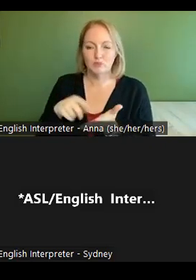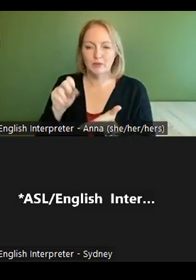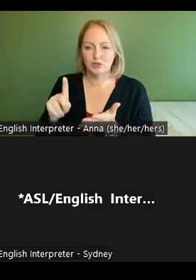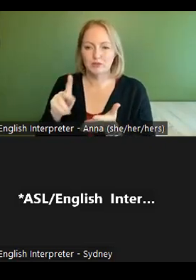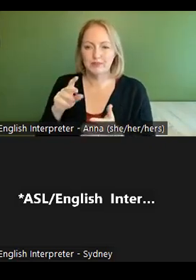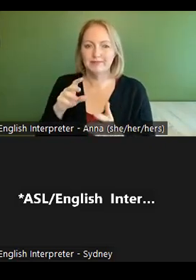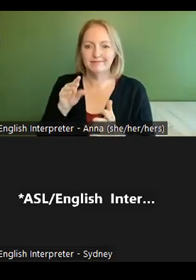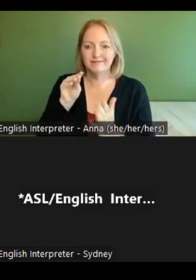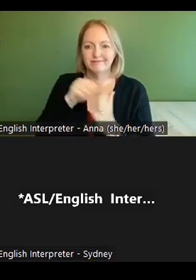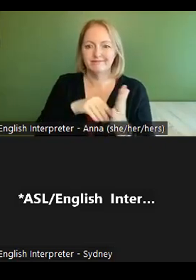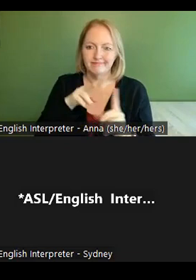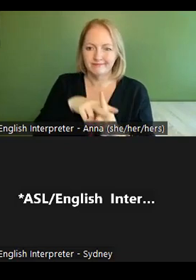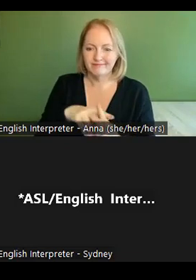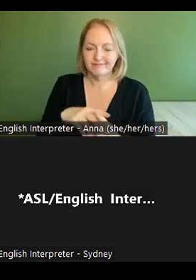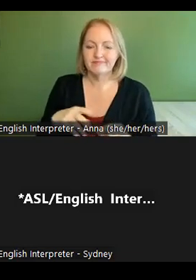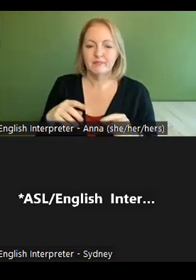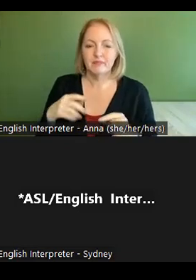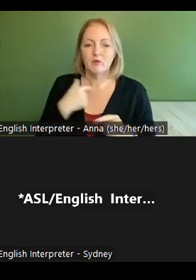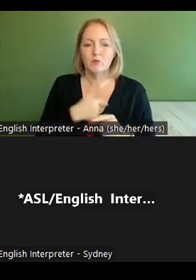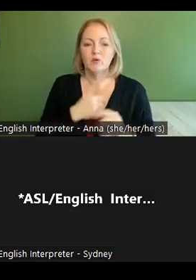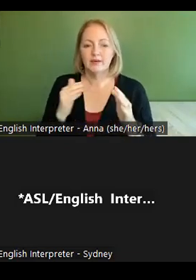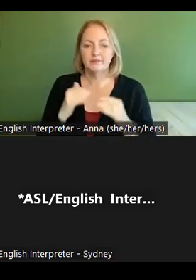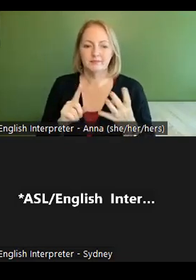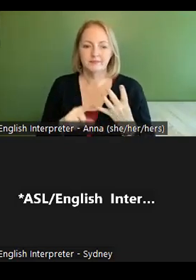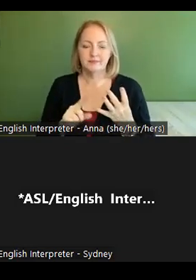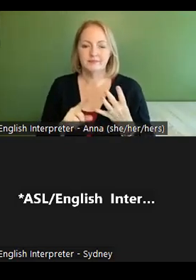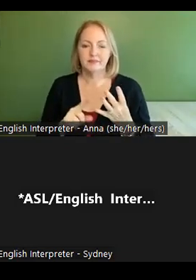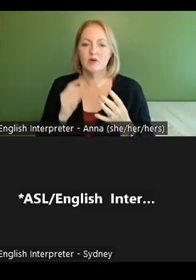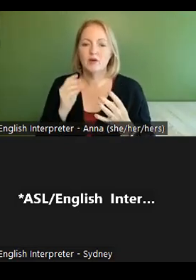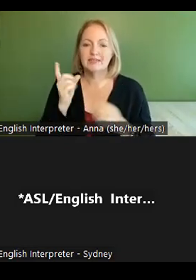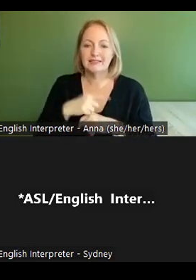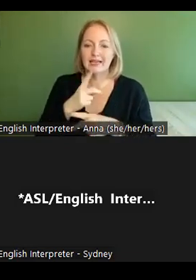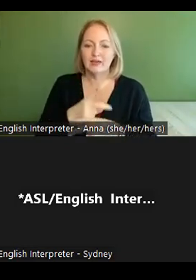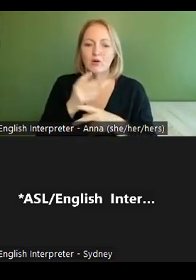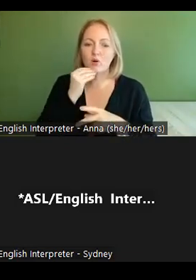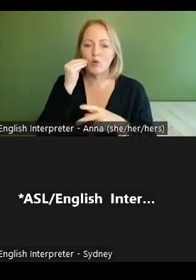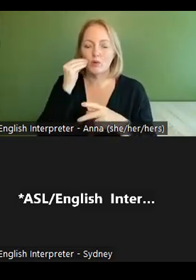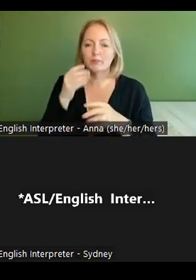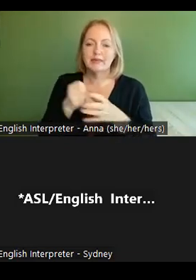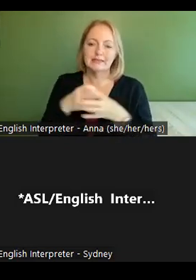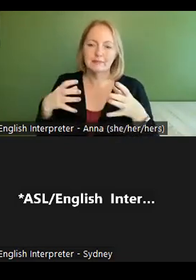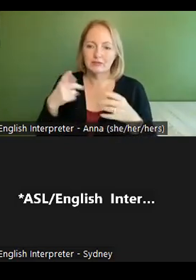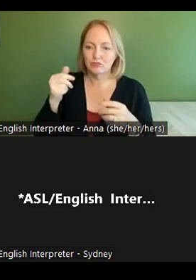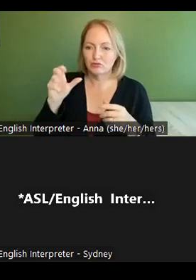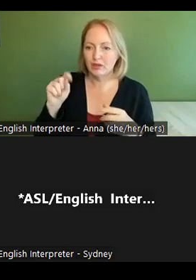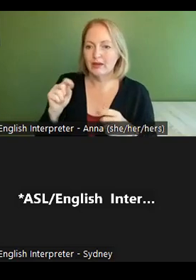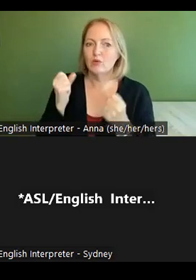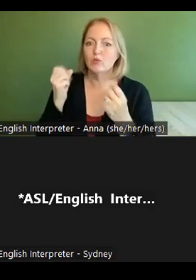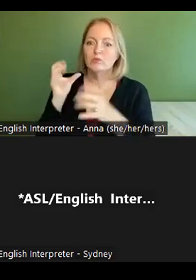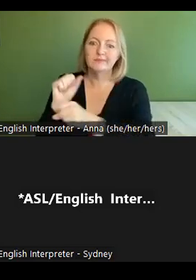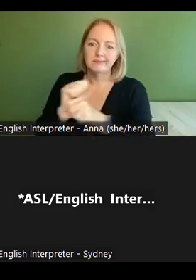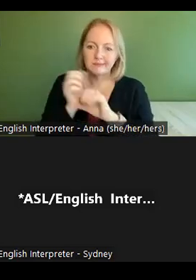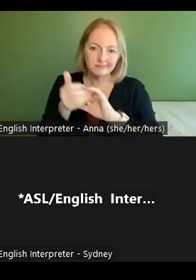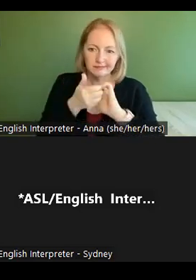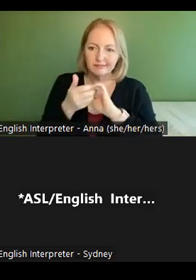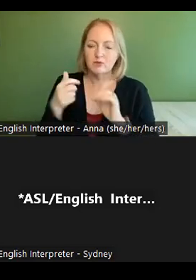We also were able to issue the Daycare Home Expansion Grant this year. Working with multiple divisions in CDSS, the CACFP branch